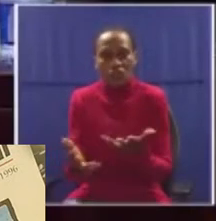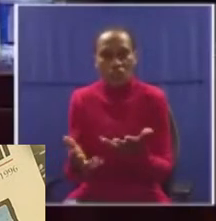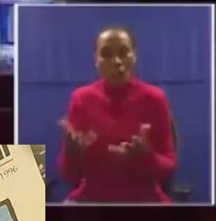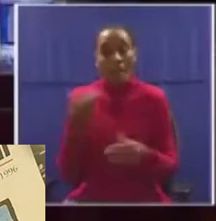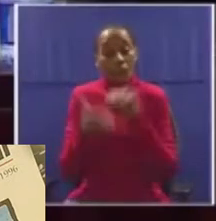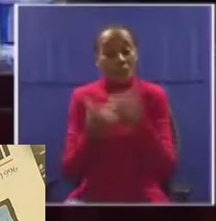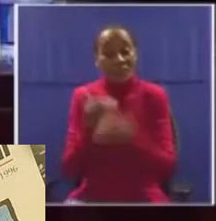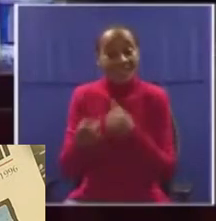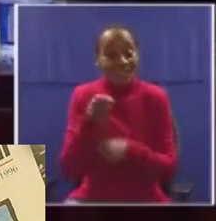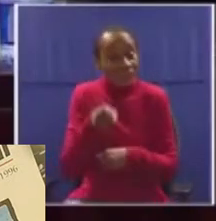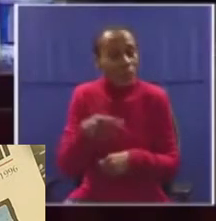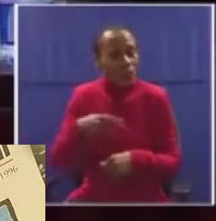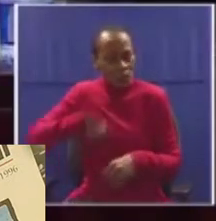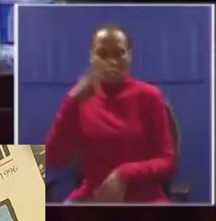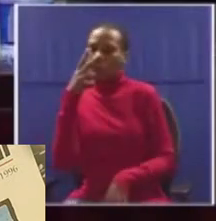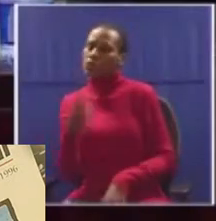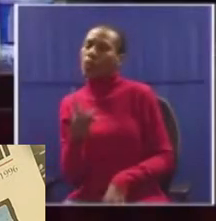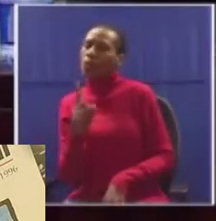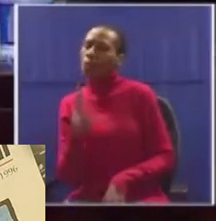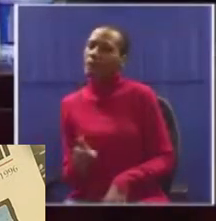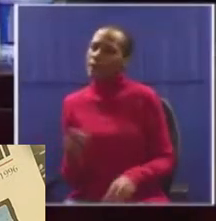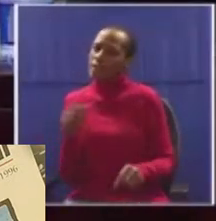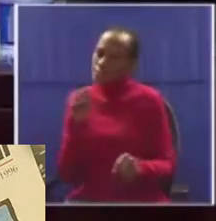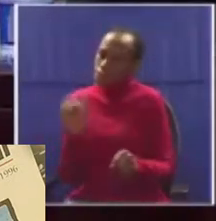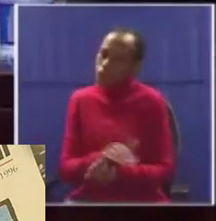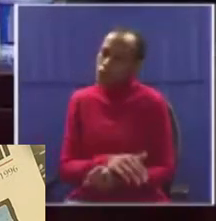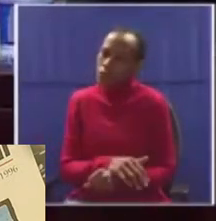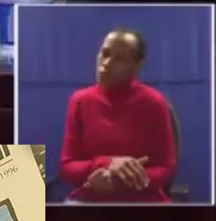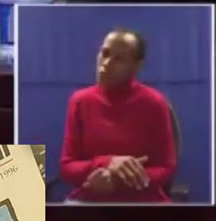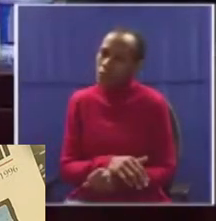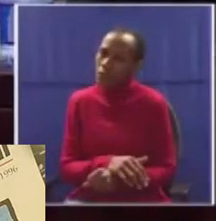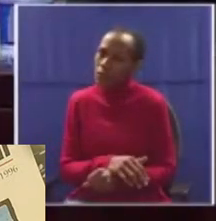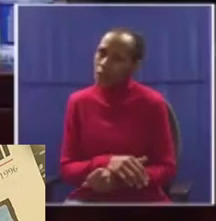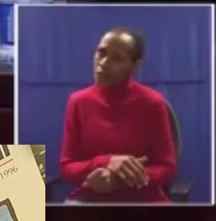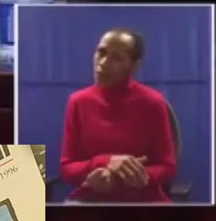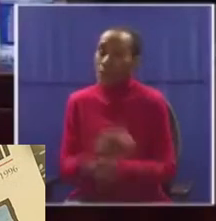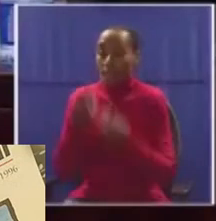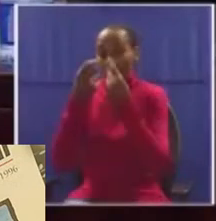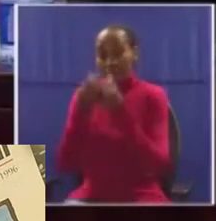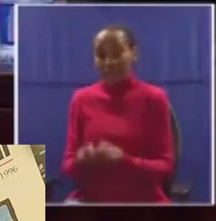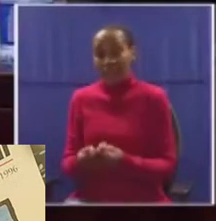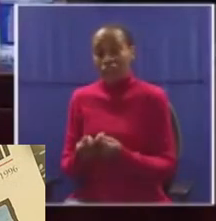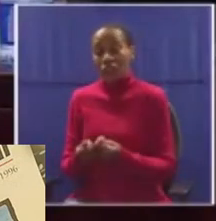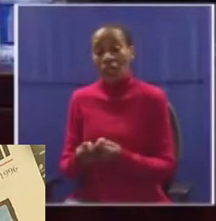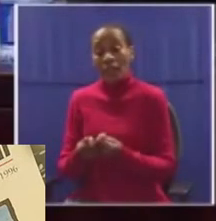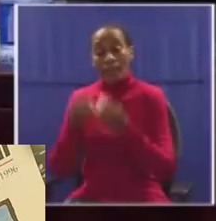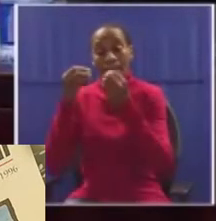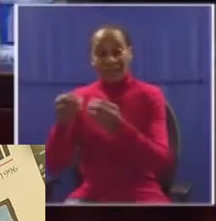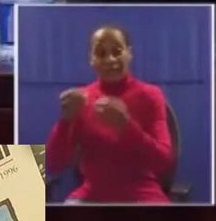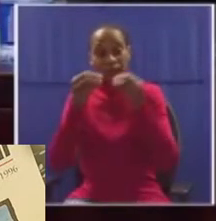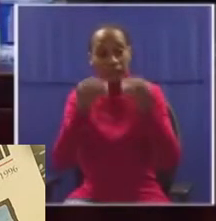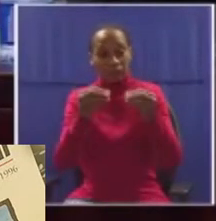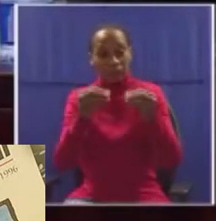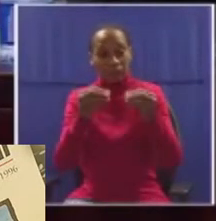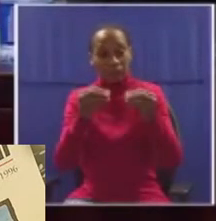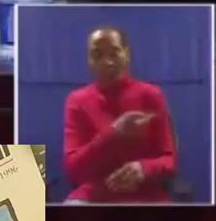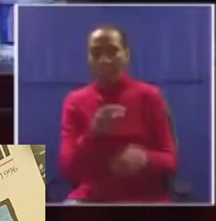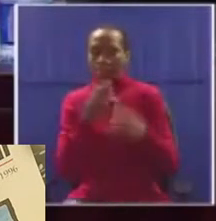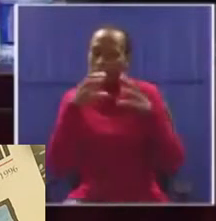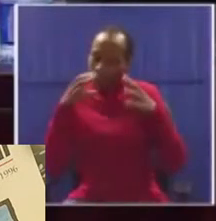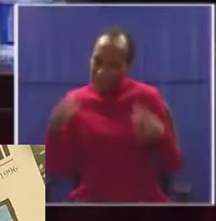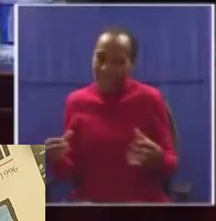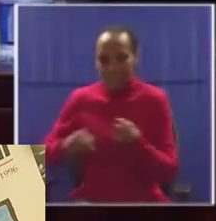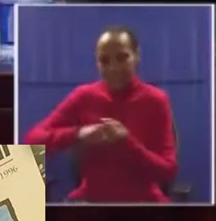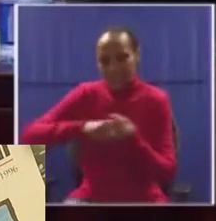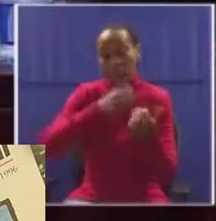to realize them totality and this contentness of the financial sector the largest sector in our